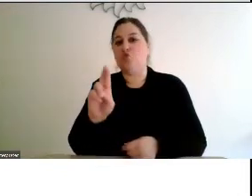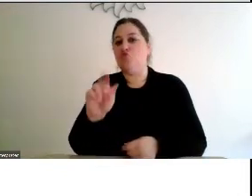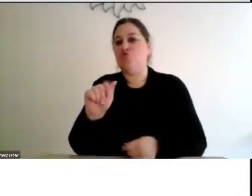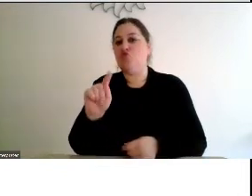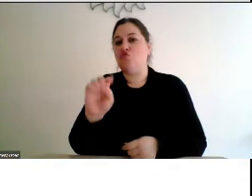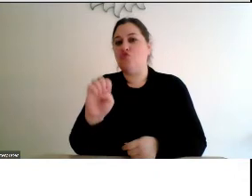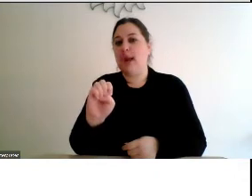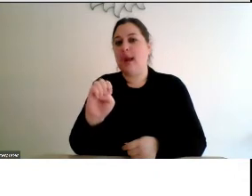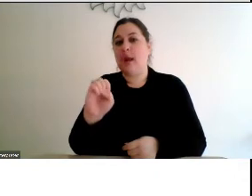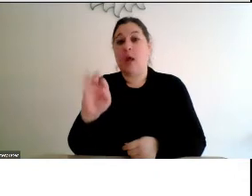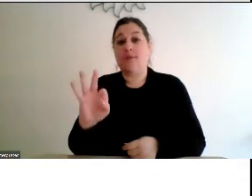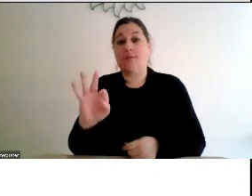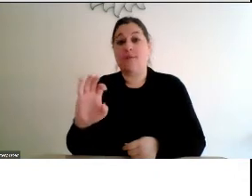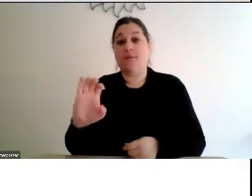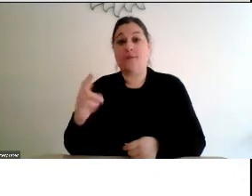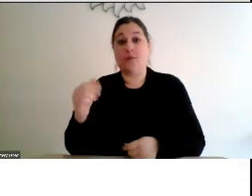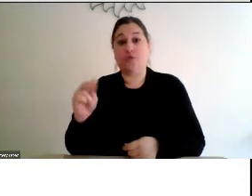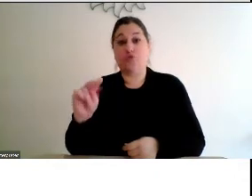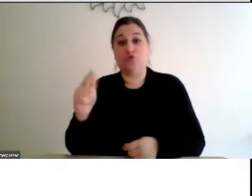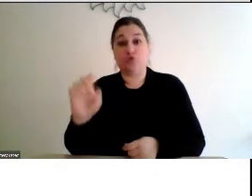Next slide.